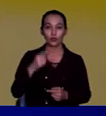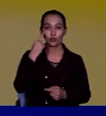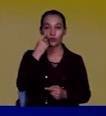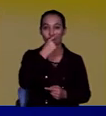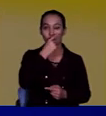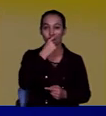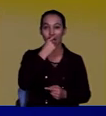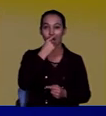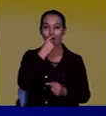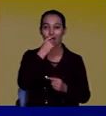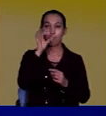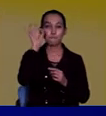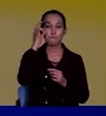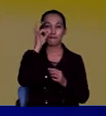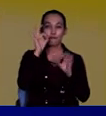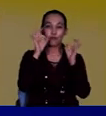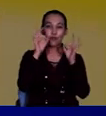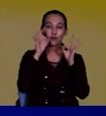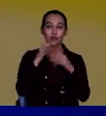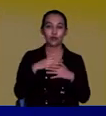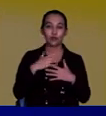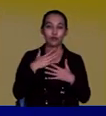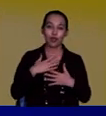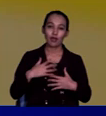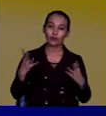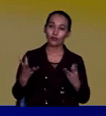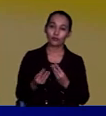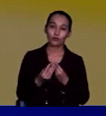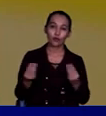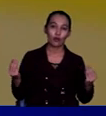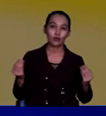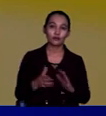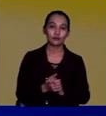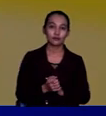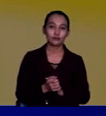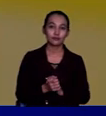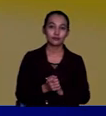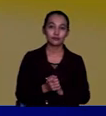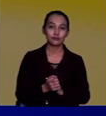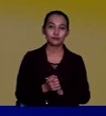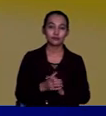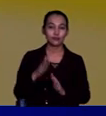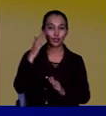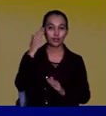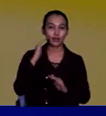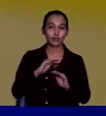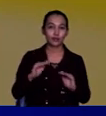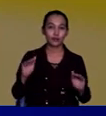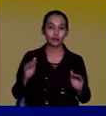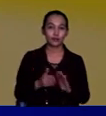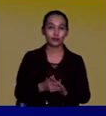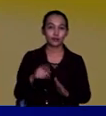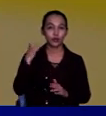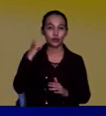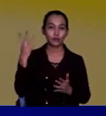ko'zi munchoq, bag'ri yumshoq. Barakalla aziz bolajonlar. Bu